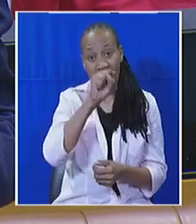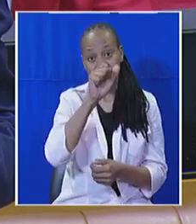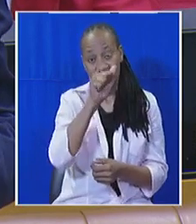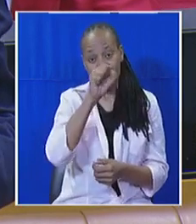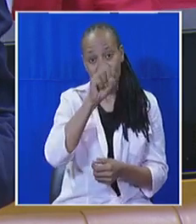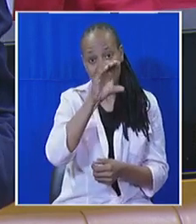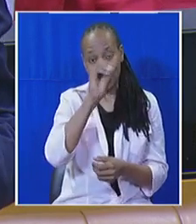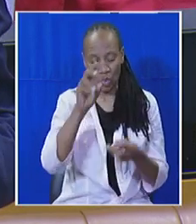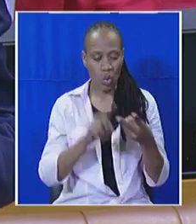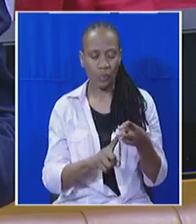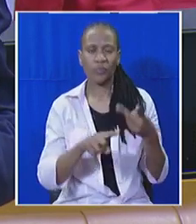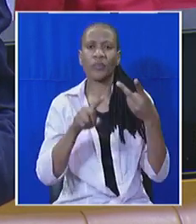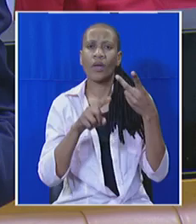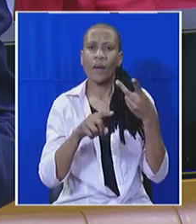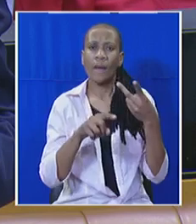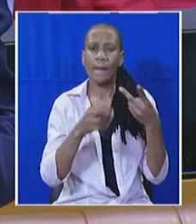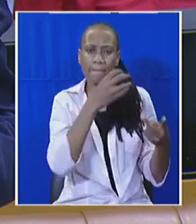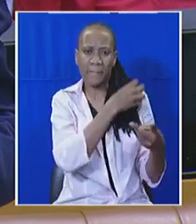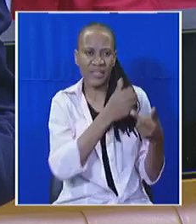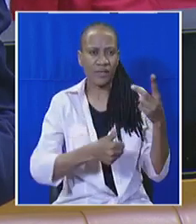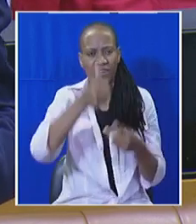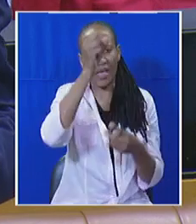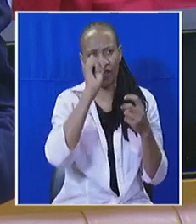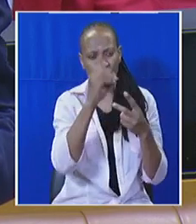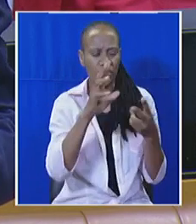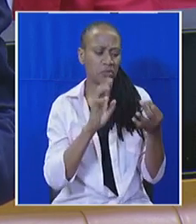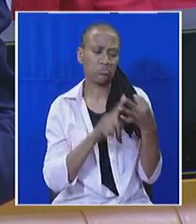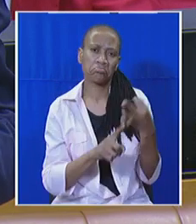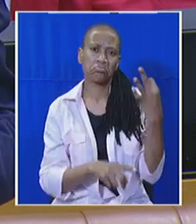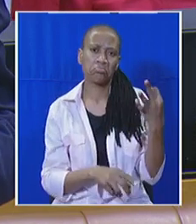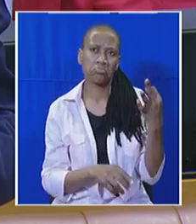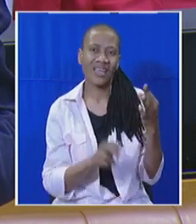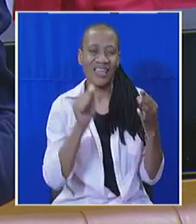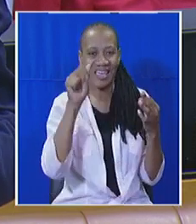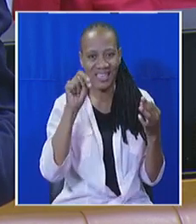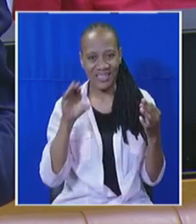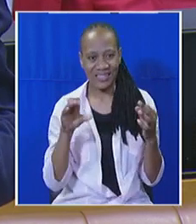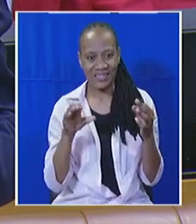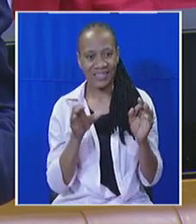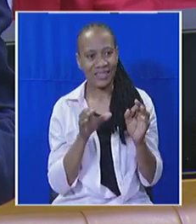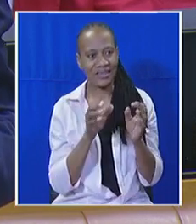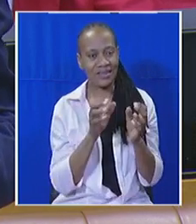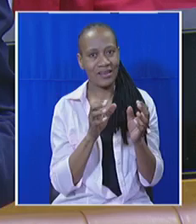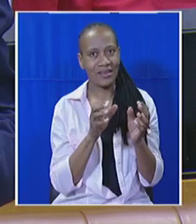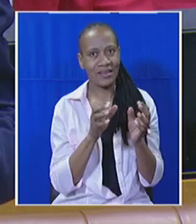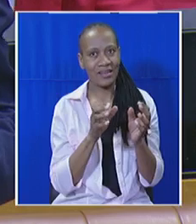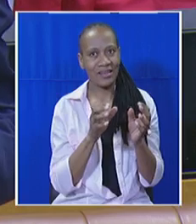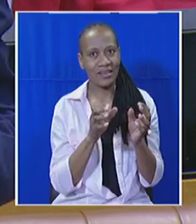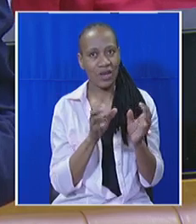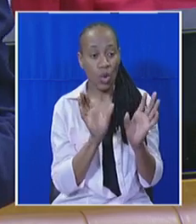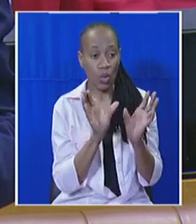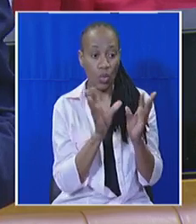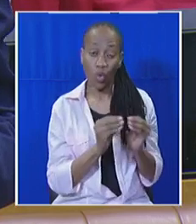Higher Education, Blade Nzimande, NC Parliamentary Caucus, and VUT management's spreading